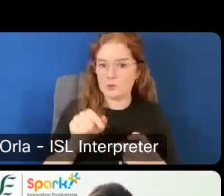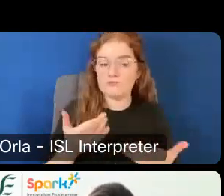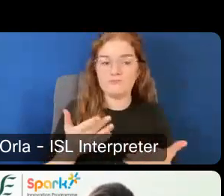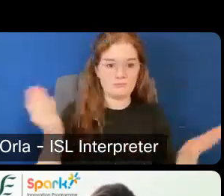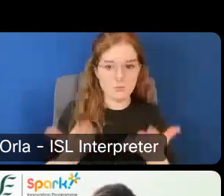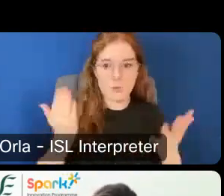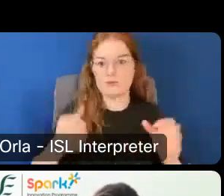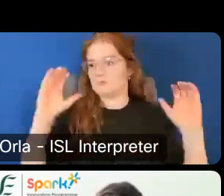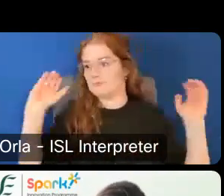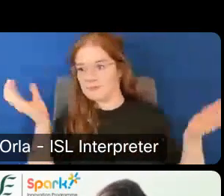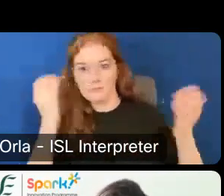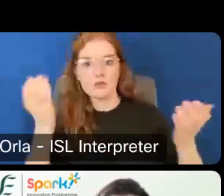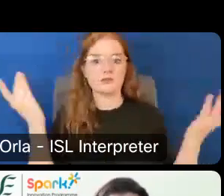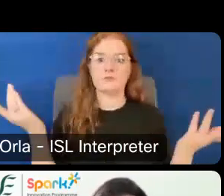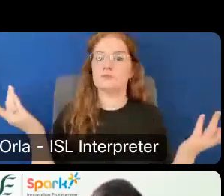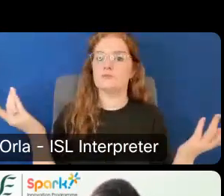celebrating